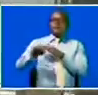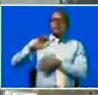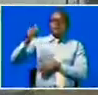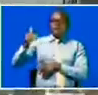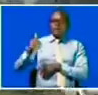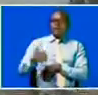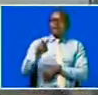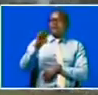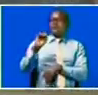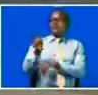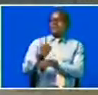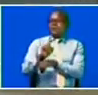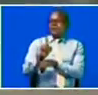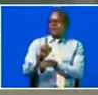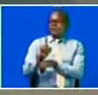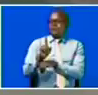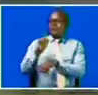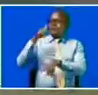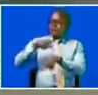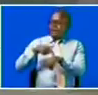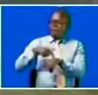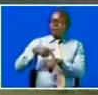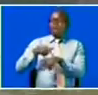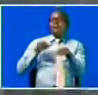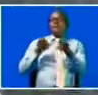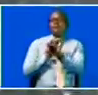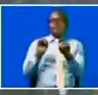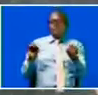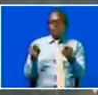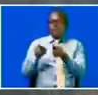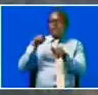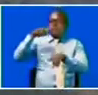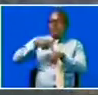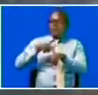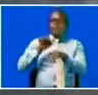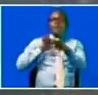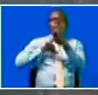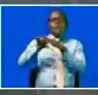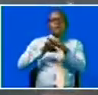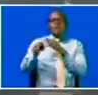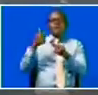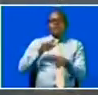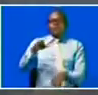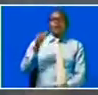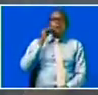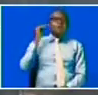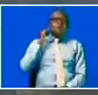within 20 minutes ile time hakuna traffic, na bado access home ocha kwa